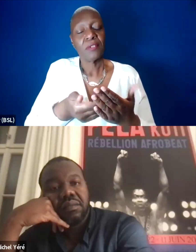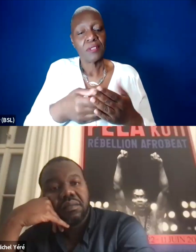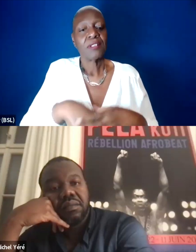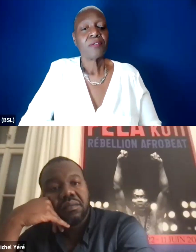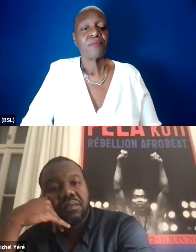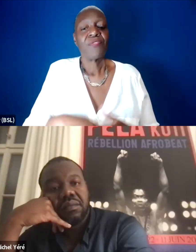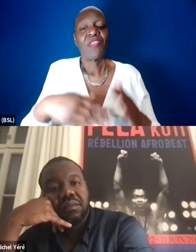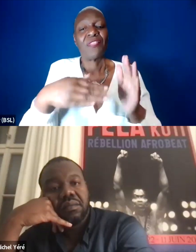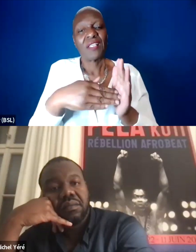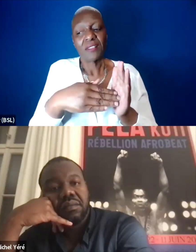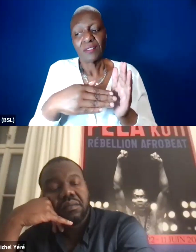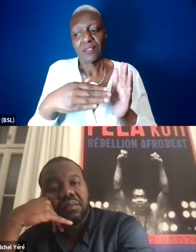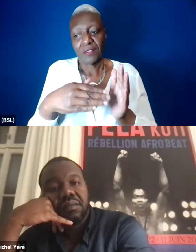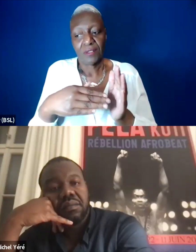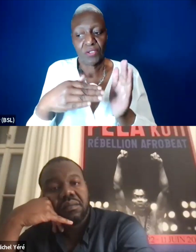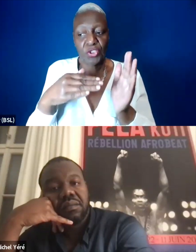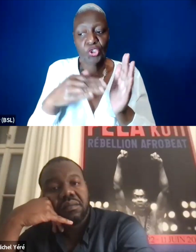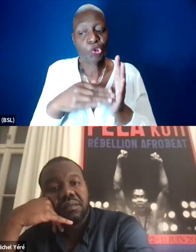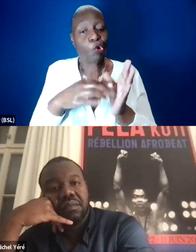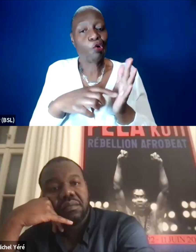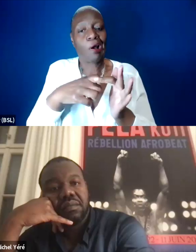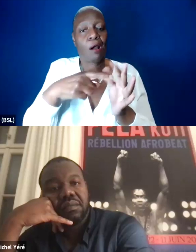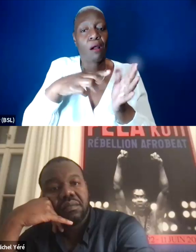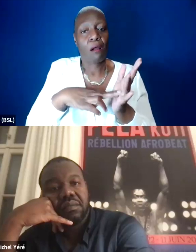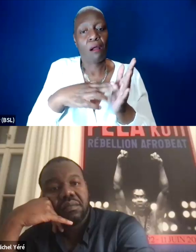Zerganka, deprivation.